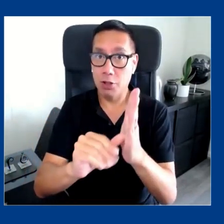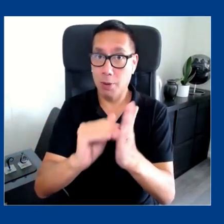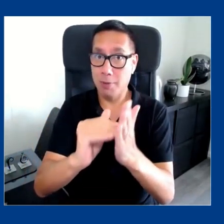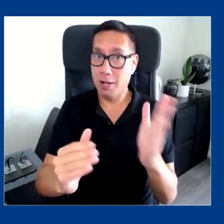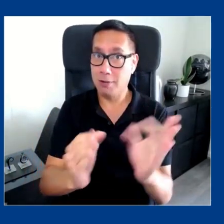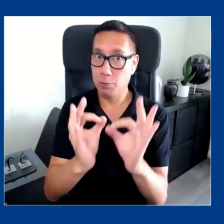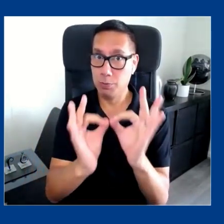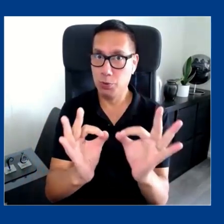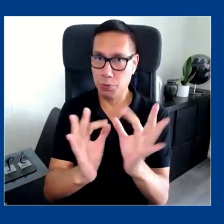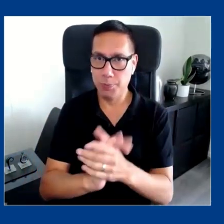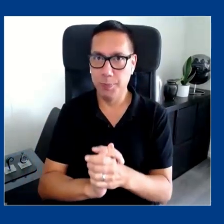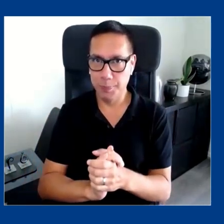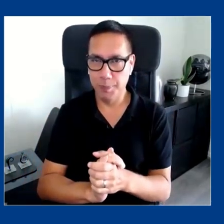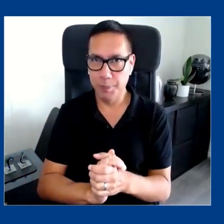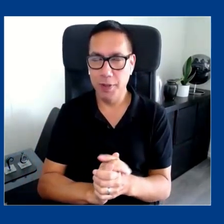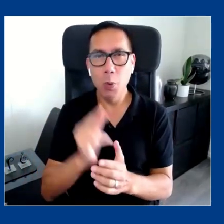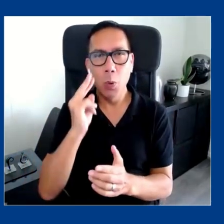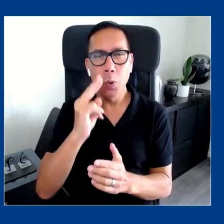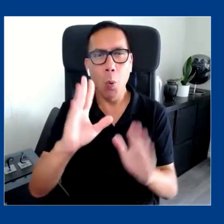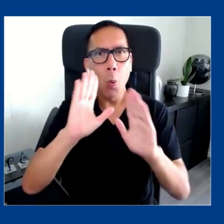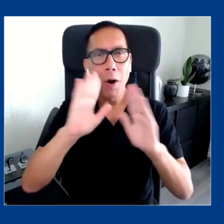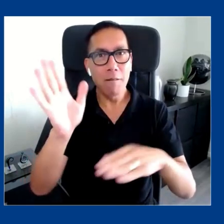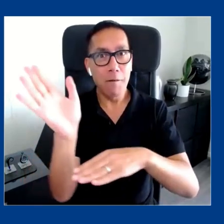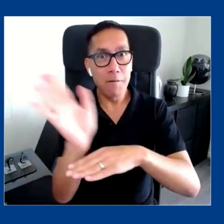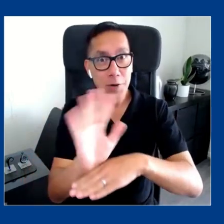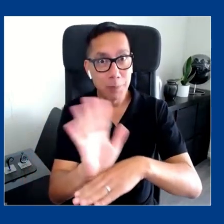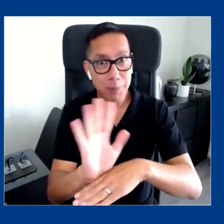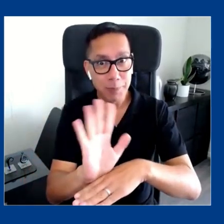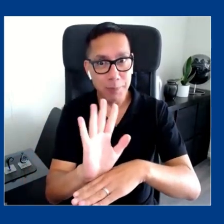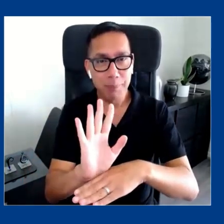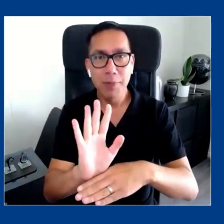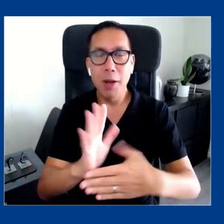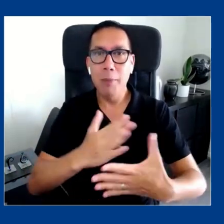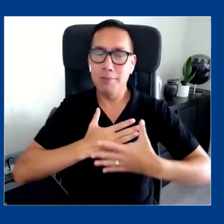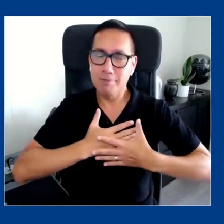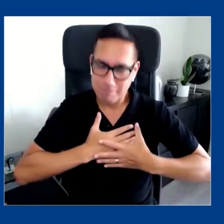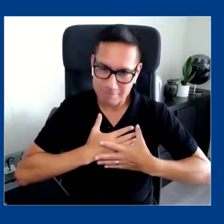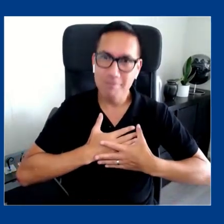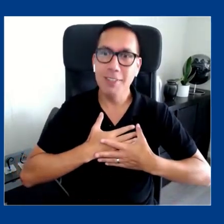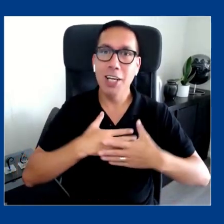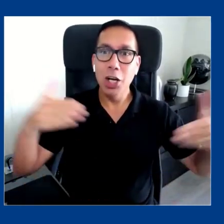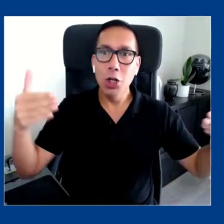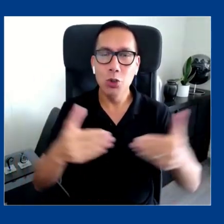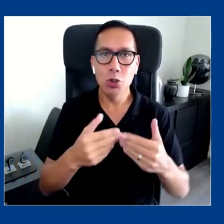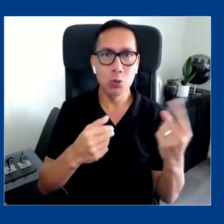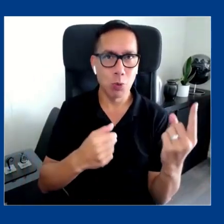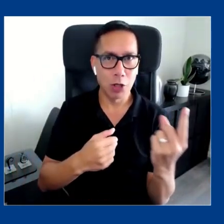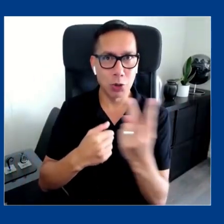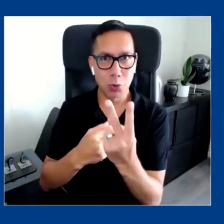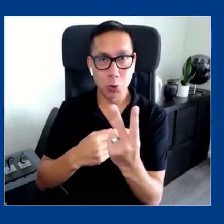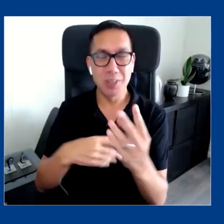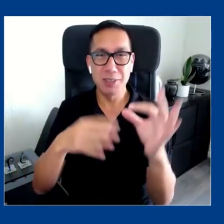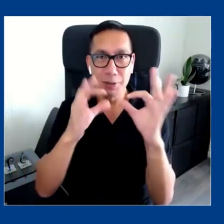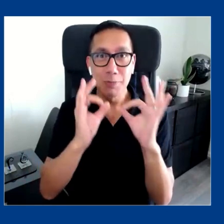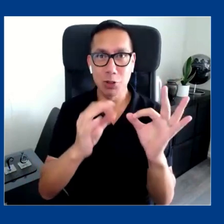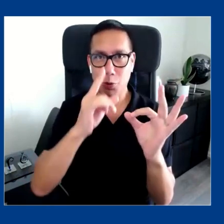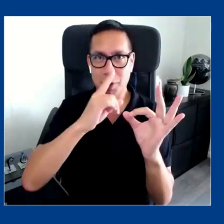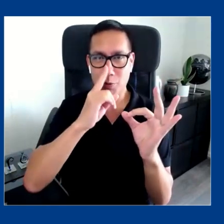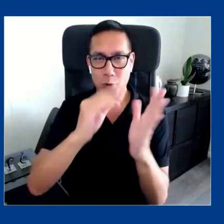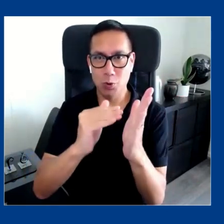We'll see a wonderful film, and it's my honour to introduce two very special people today who made this